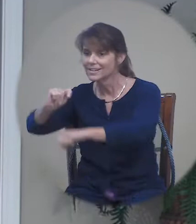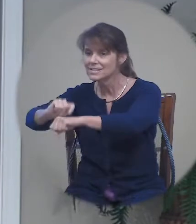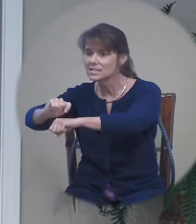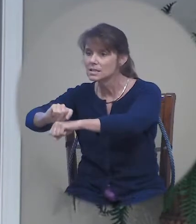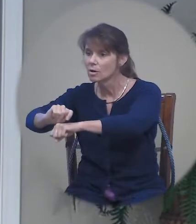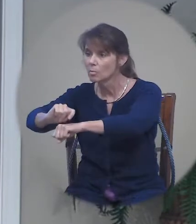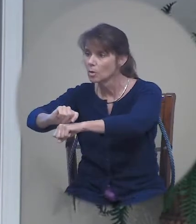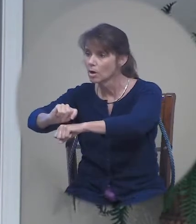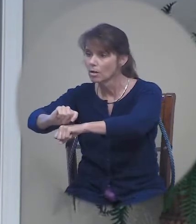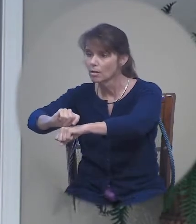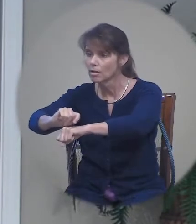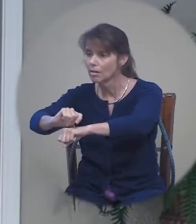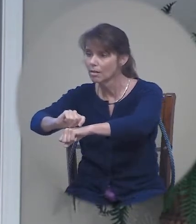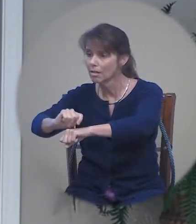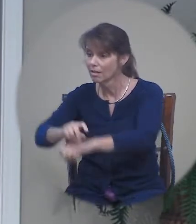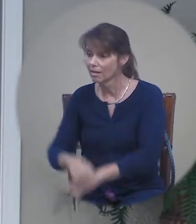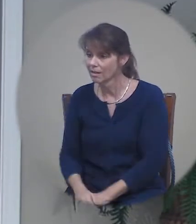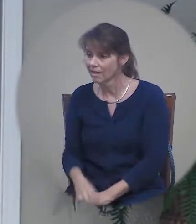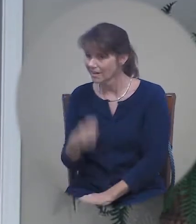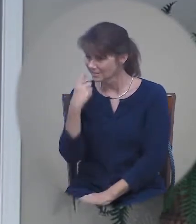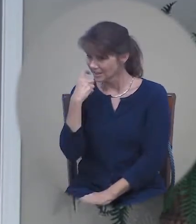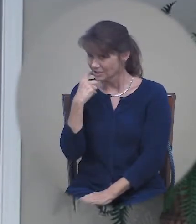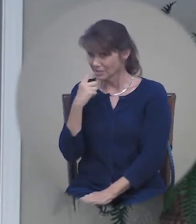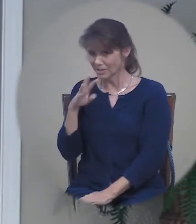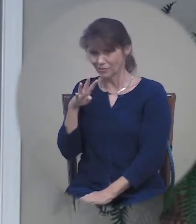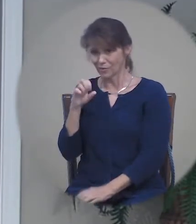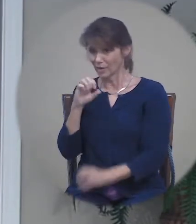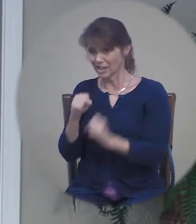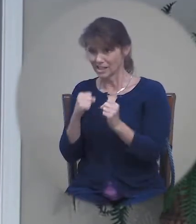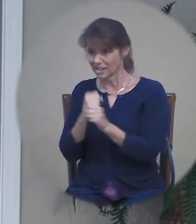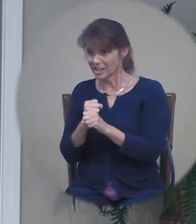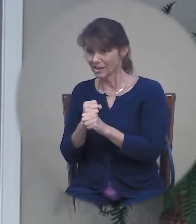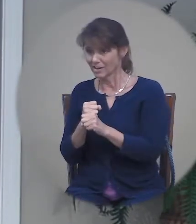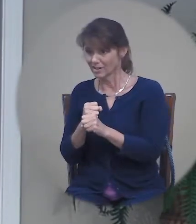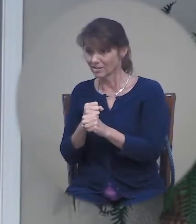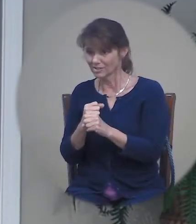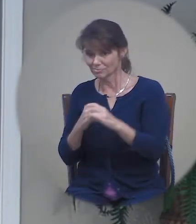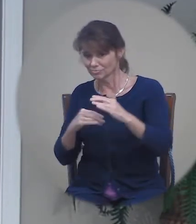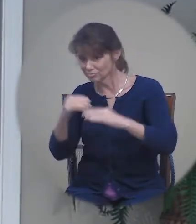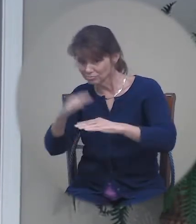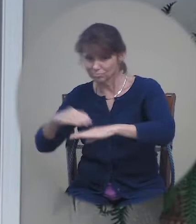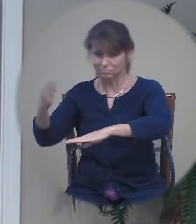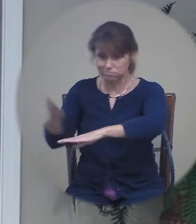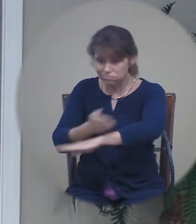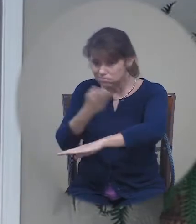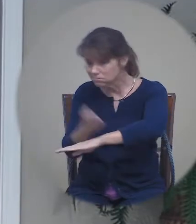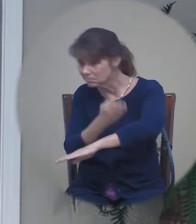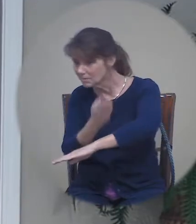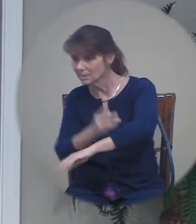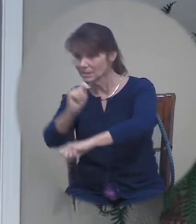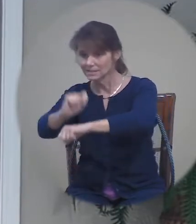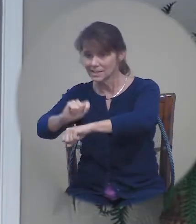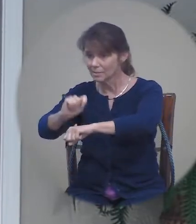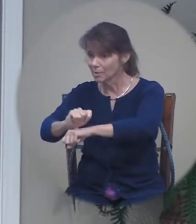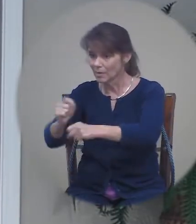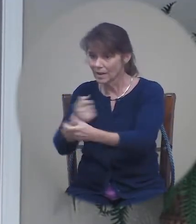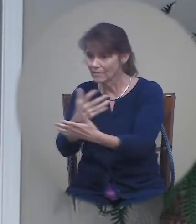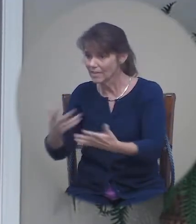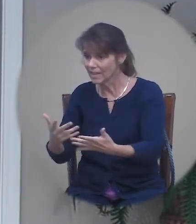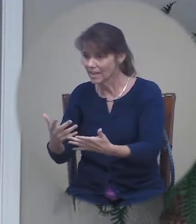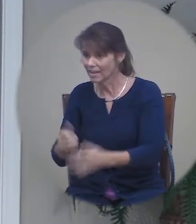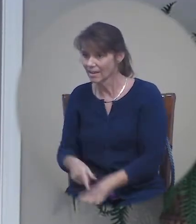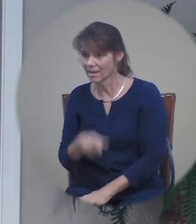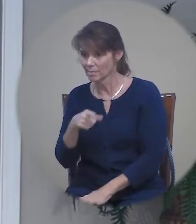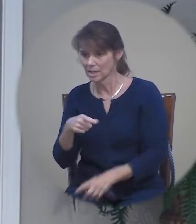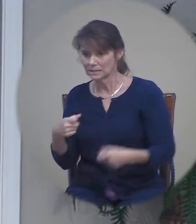a period of his reign, 40 plus years, restoring the temple and trying to reestablish the tithe. But he stripped the gold